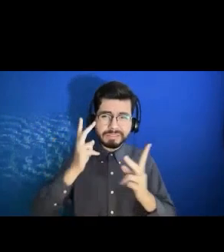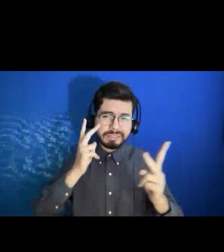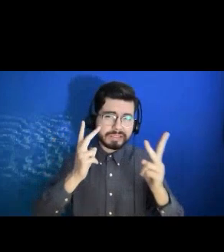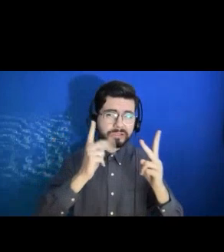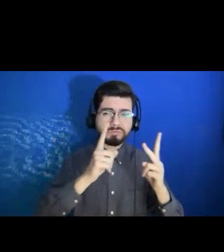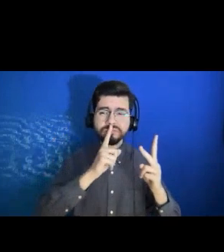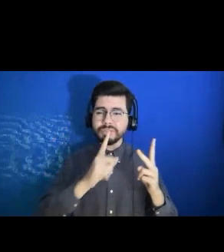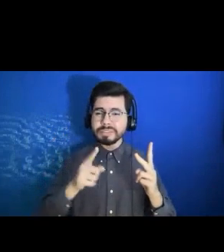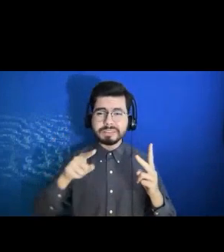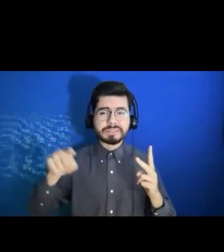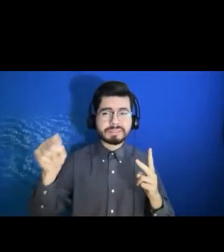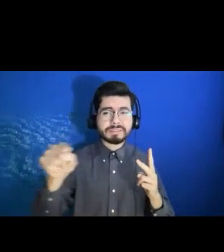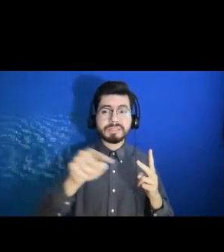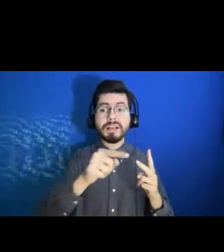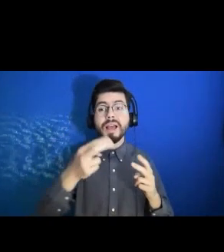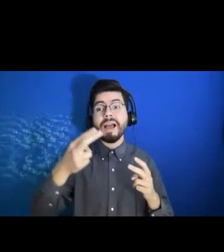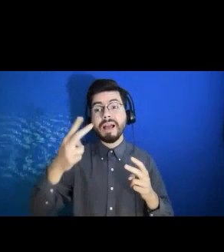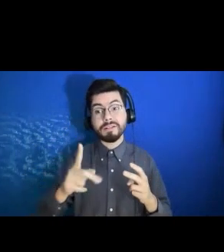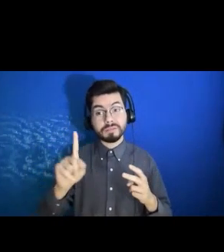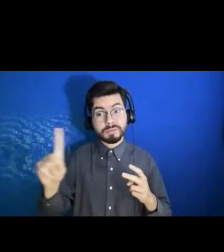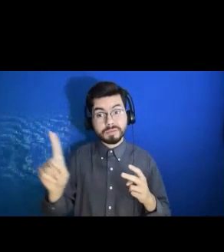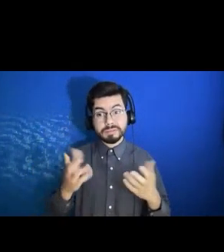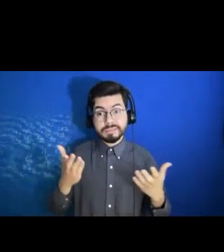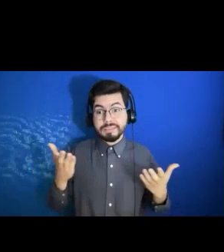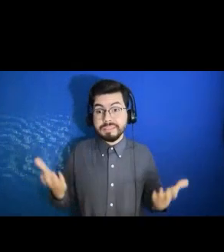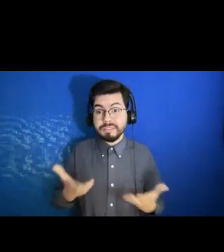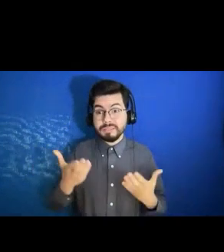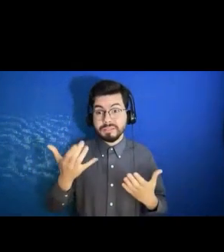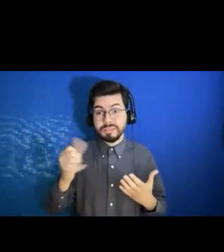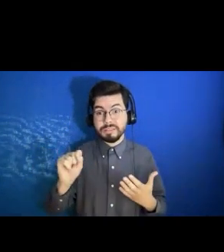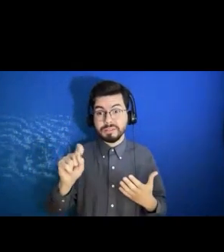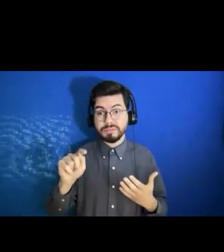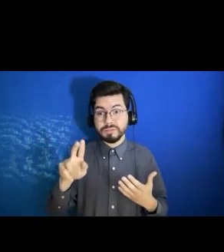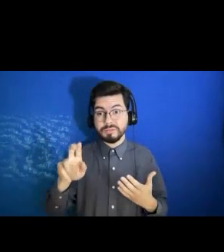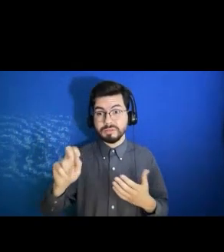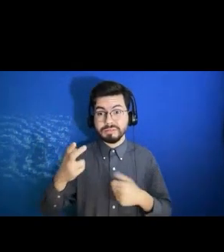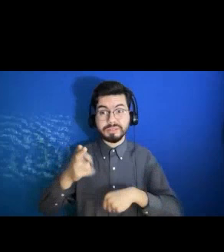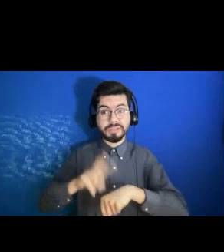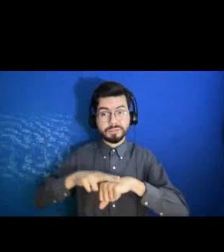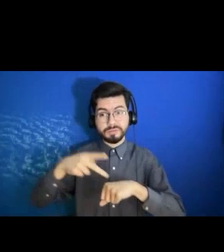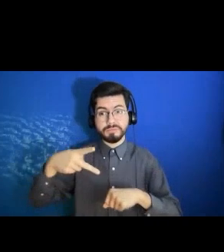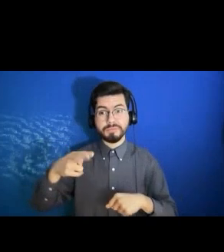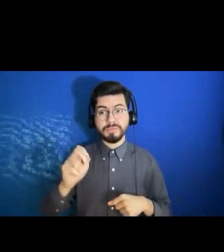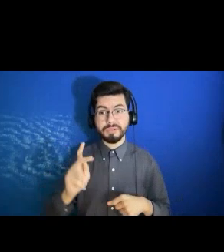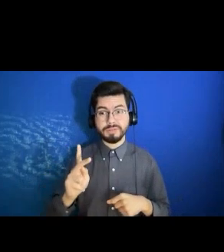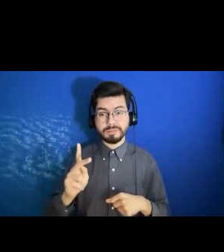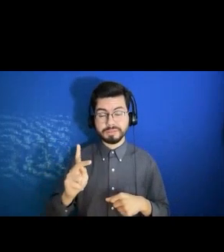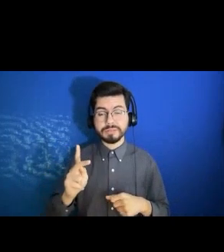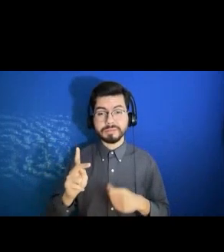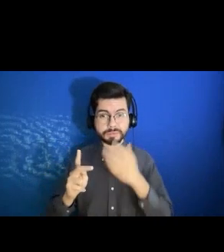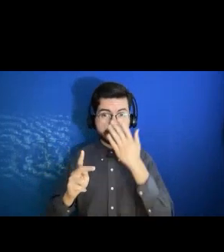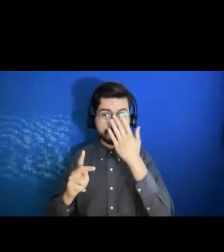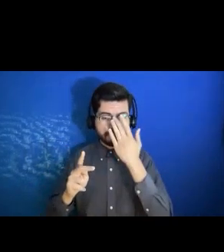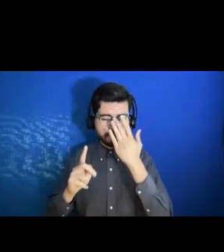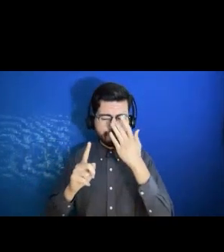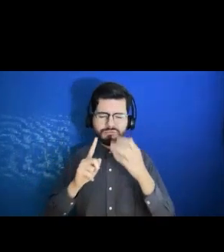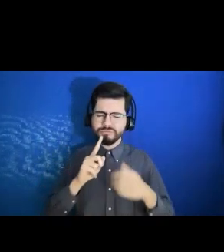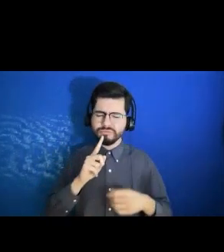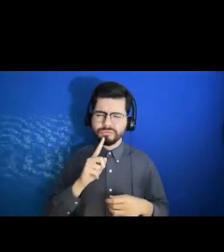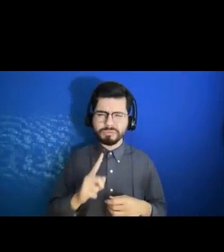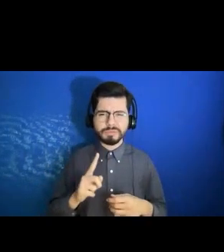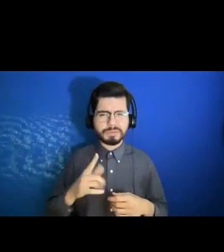half the world's geysers are here in Yellowstone National Park. They're very rare.